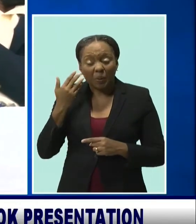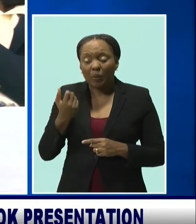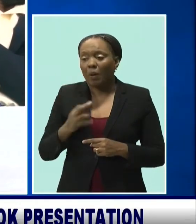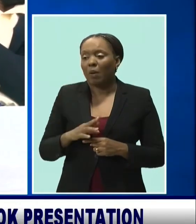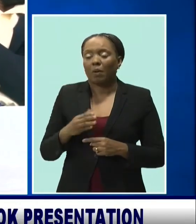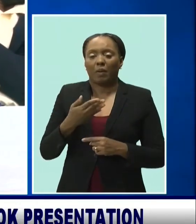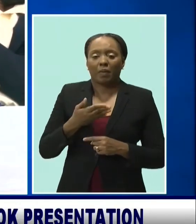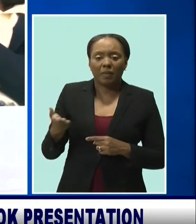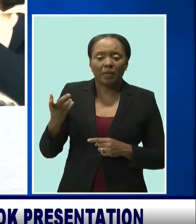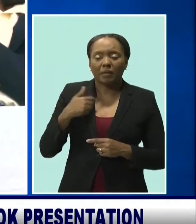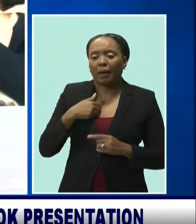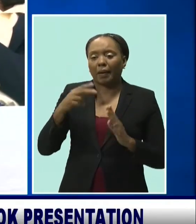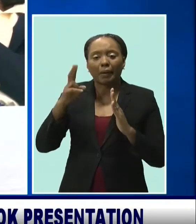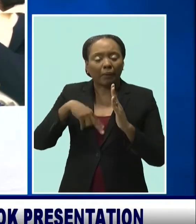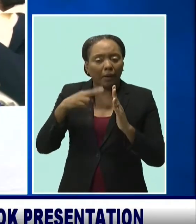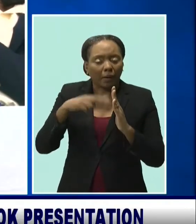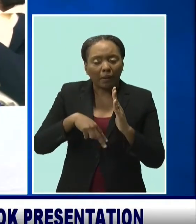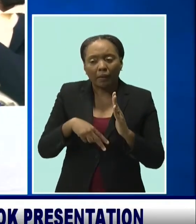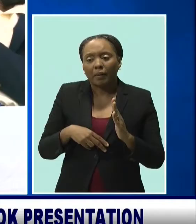of,